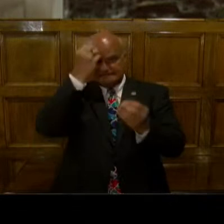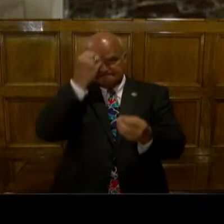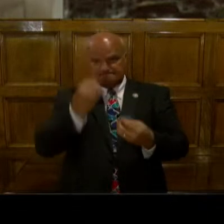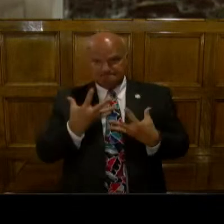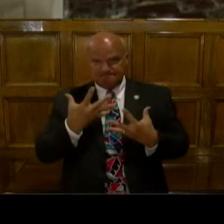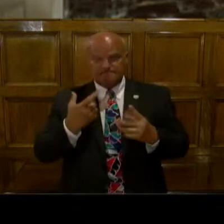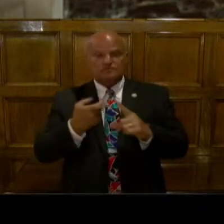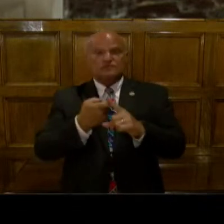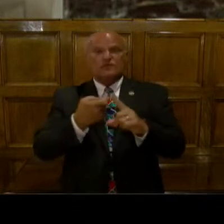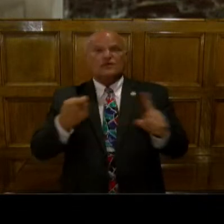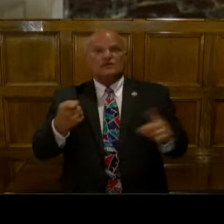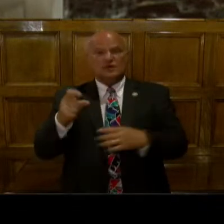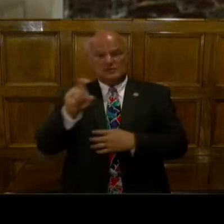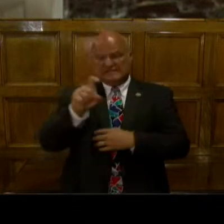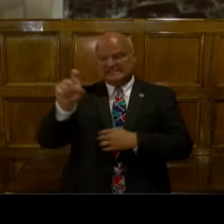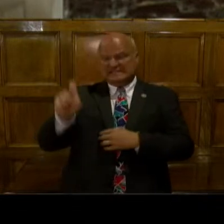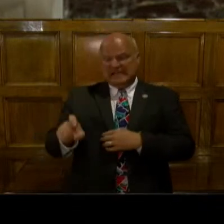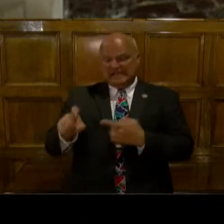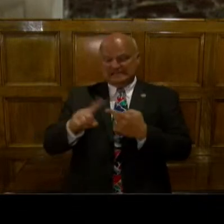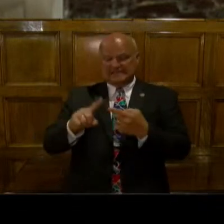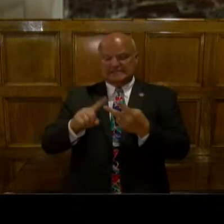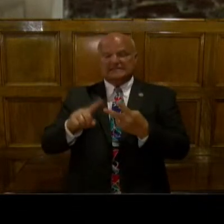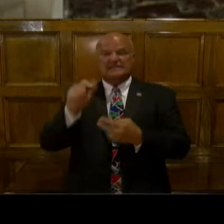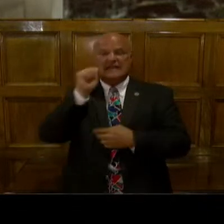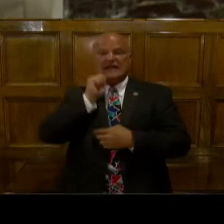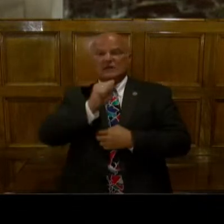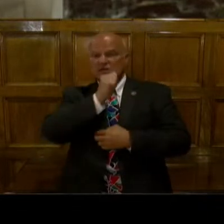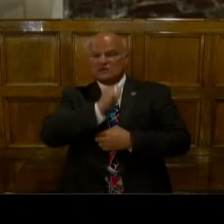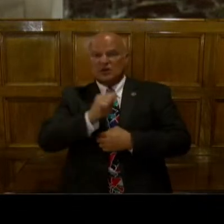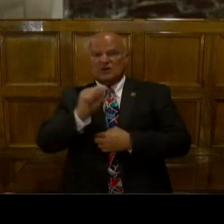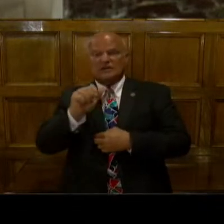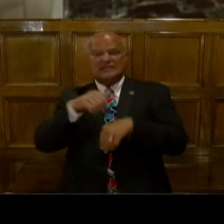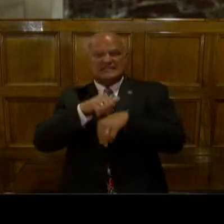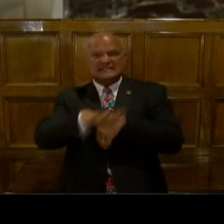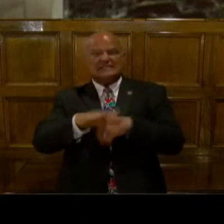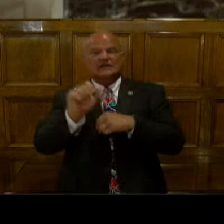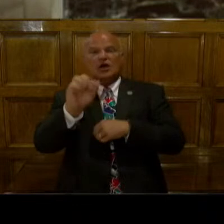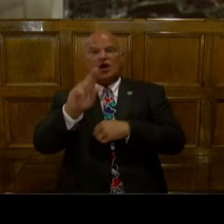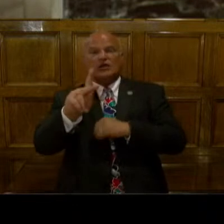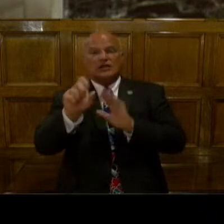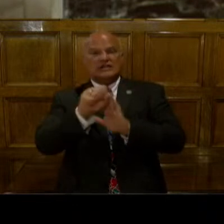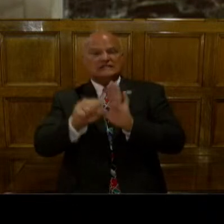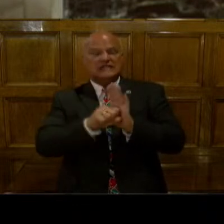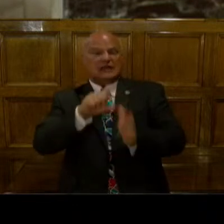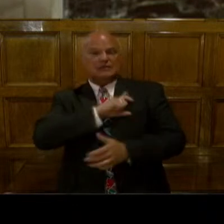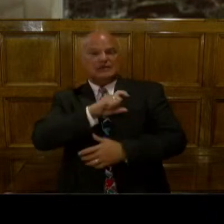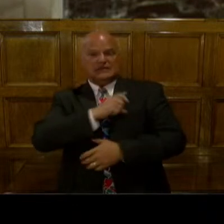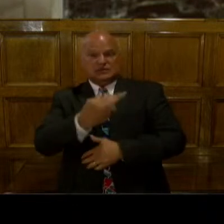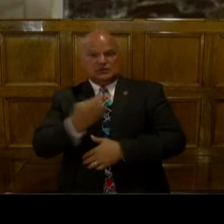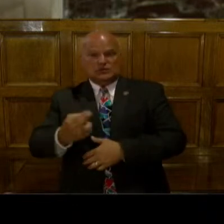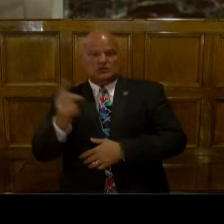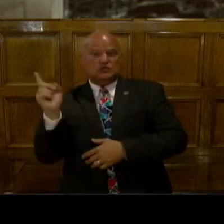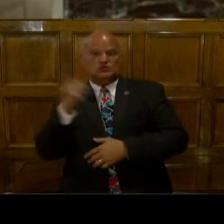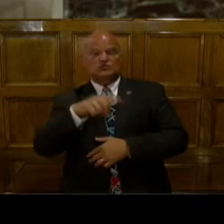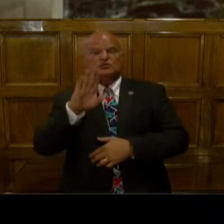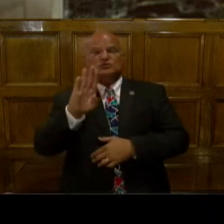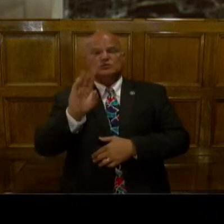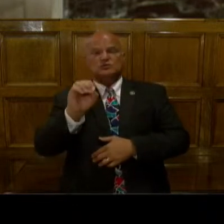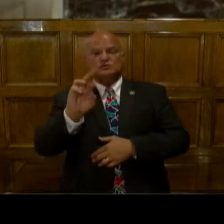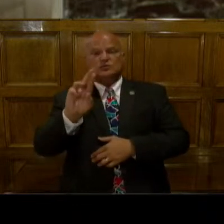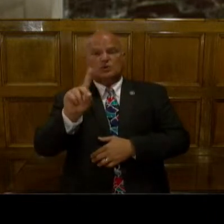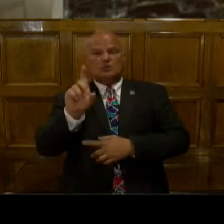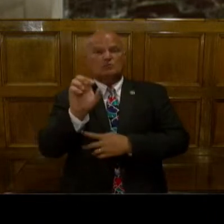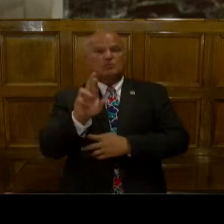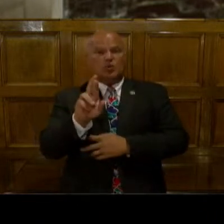received from Texas and Arizona to send Arkansas State Police resources to the border.